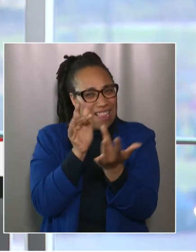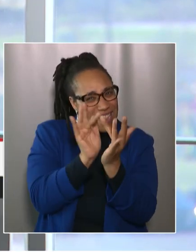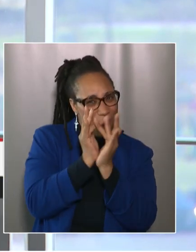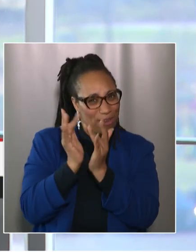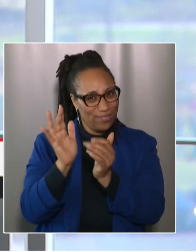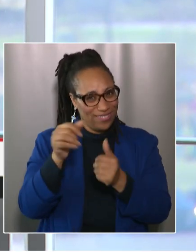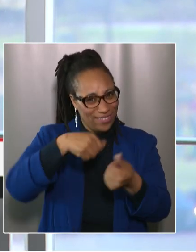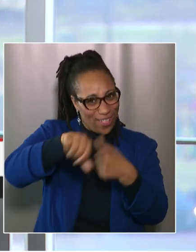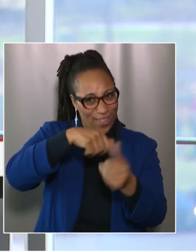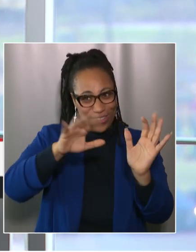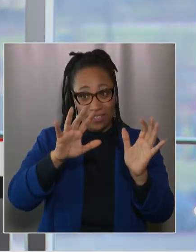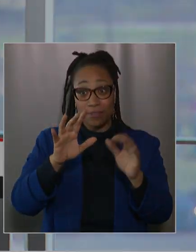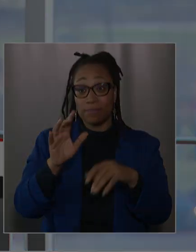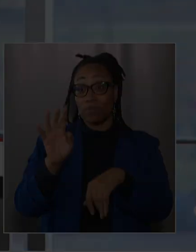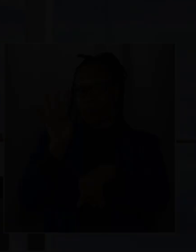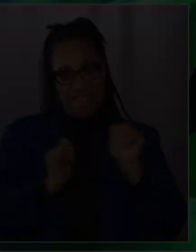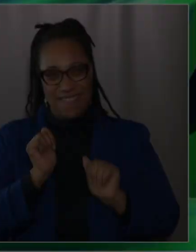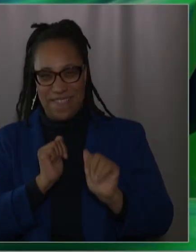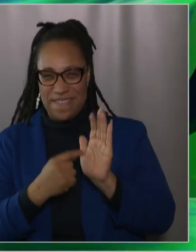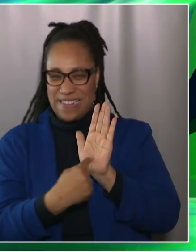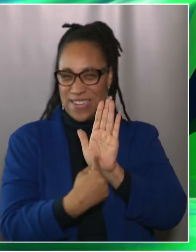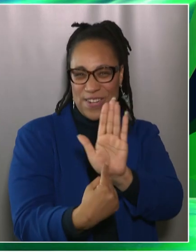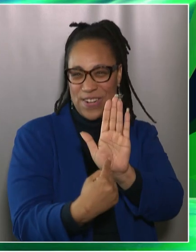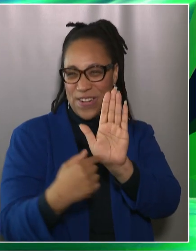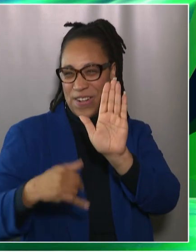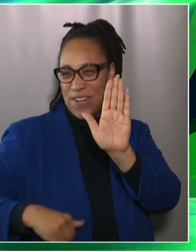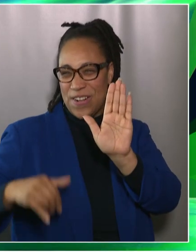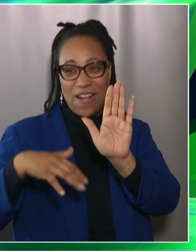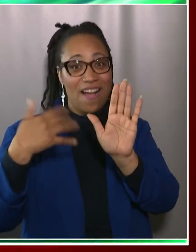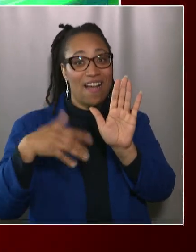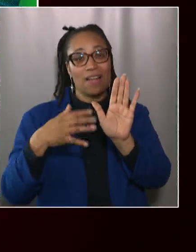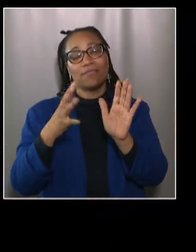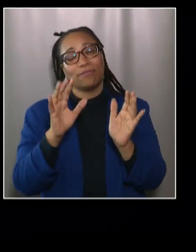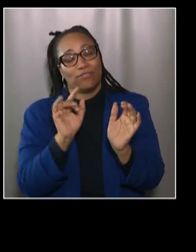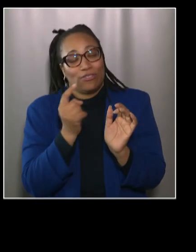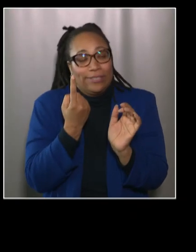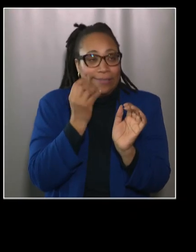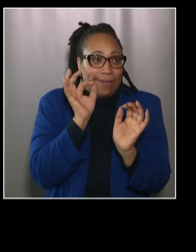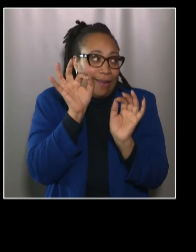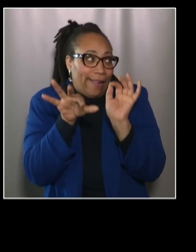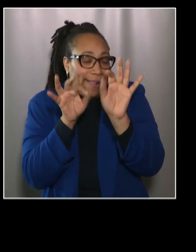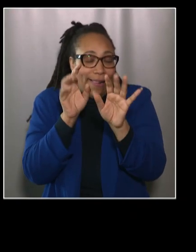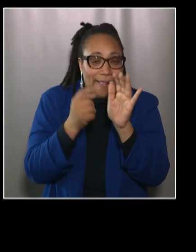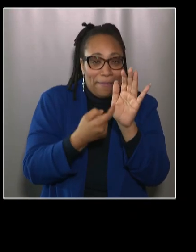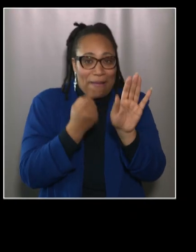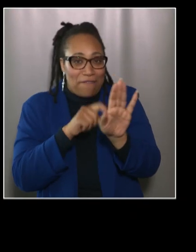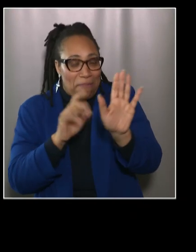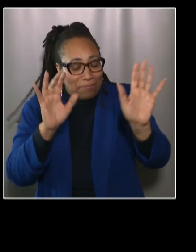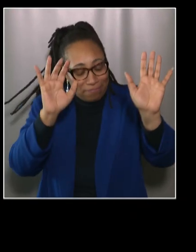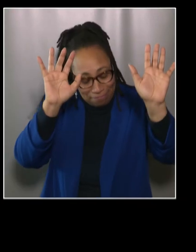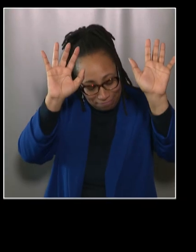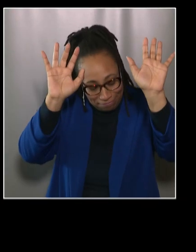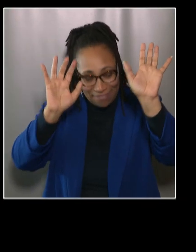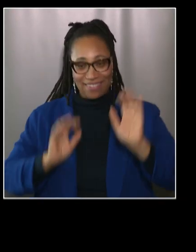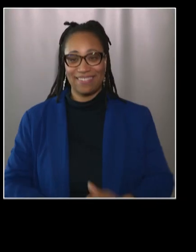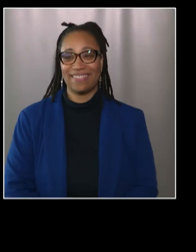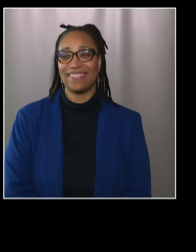4:15, we'll sit back down. Thank you all. Okay, it is my distinct pleasure